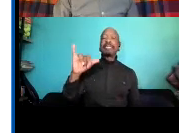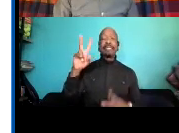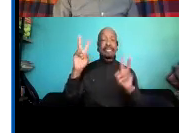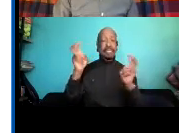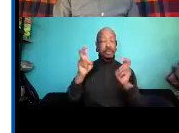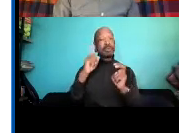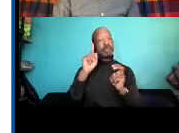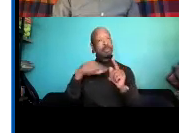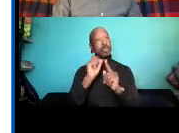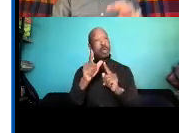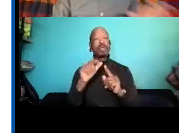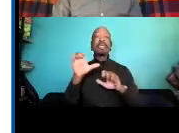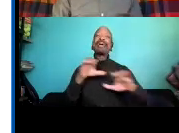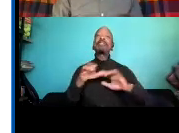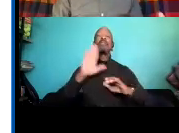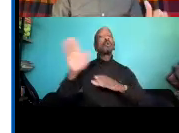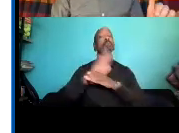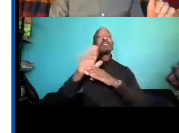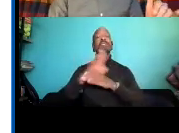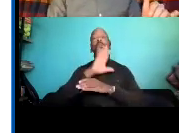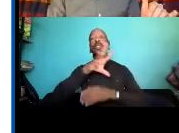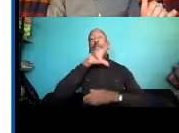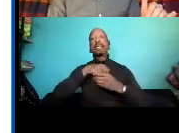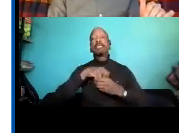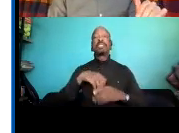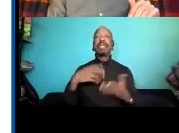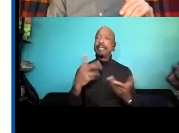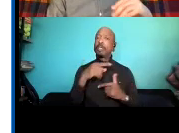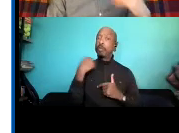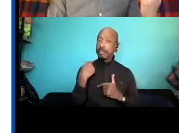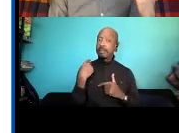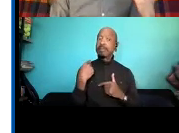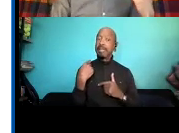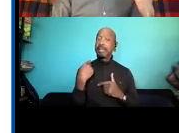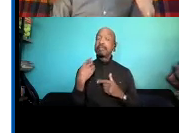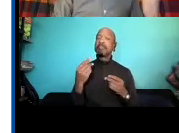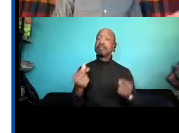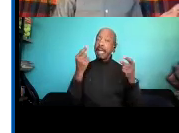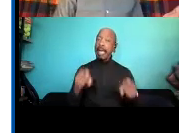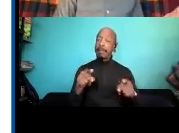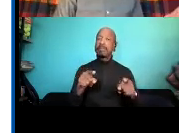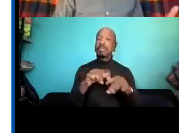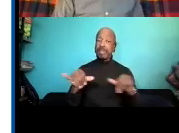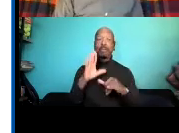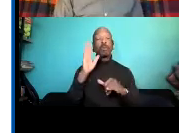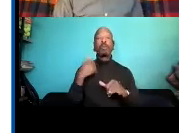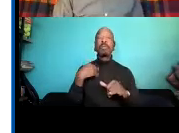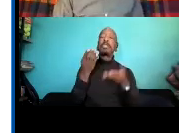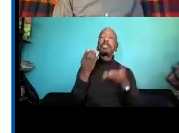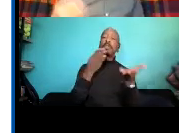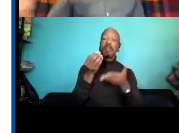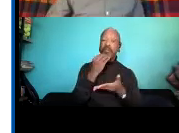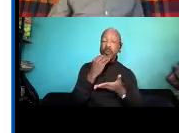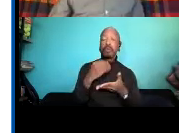that your business will engage in and the risks these activities may create. Will you be serving food,